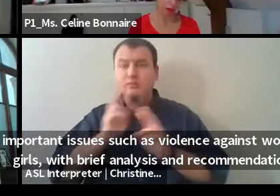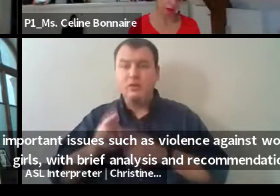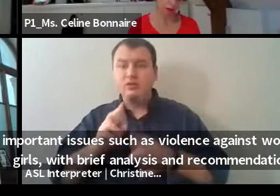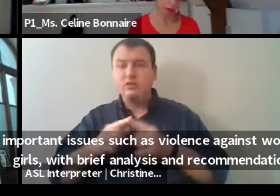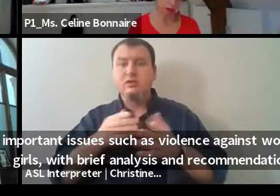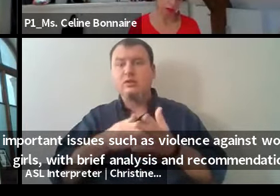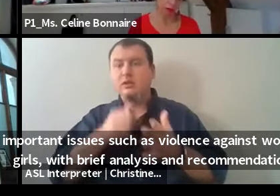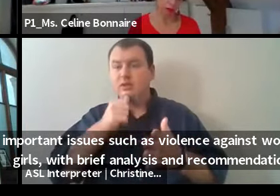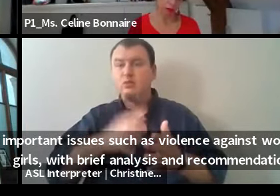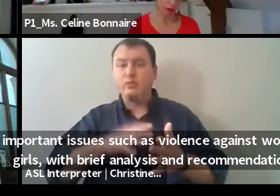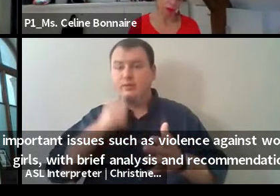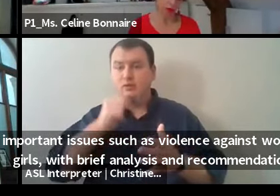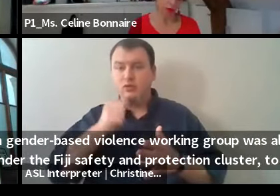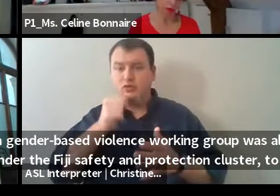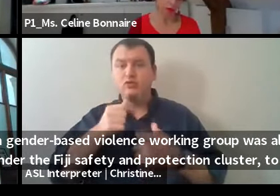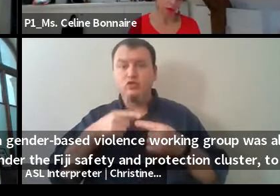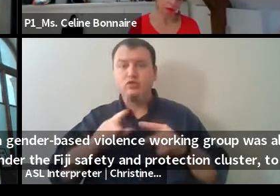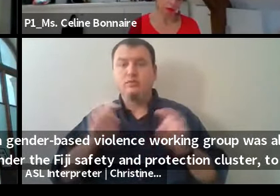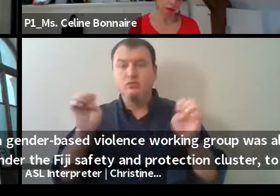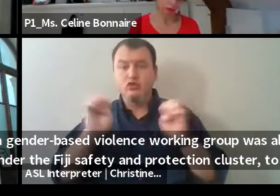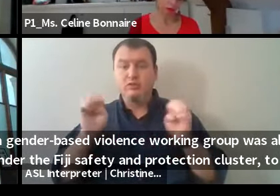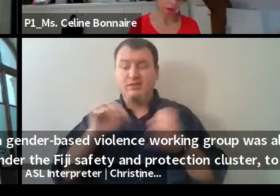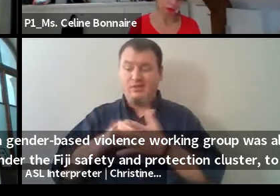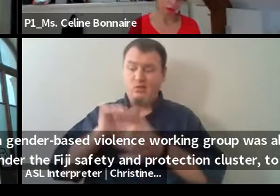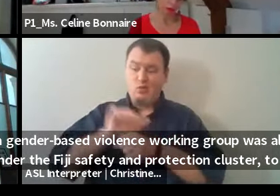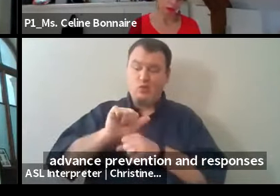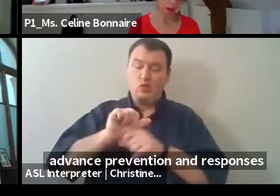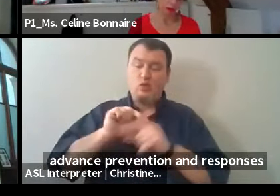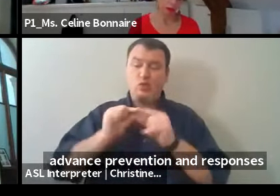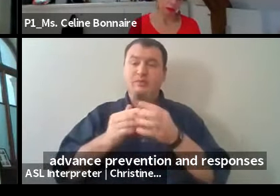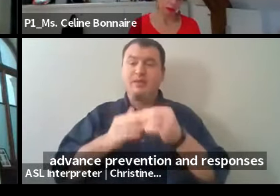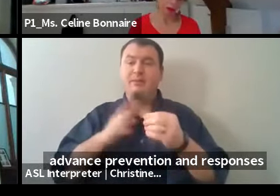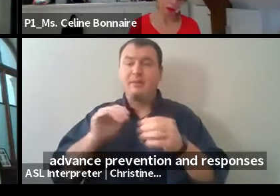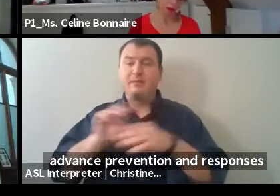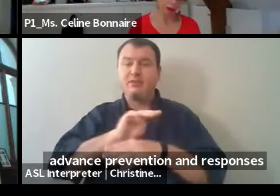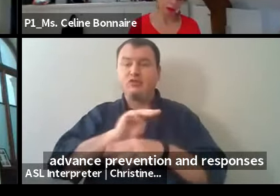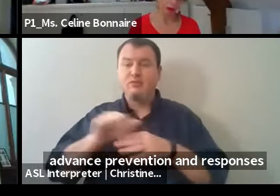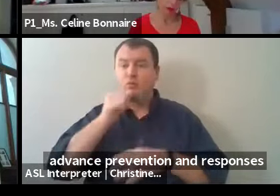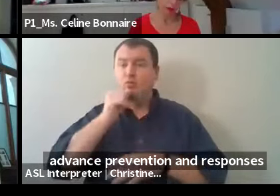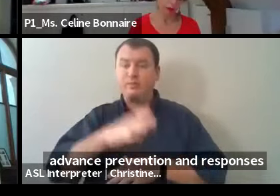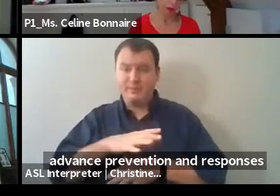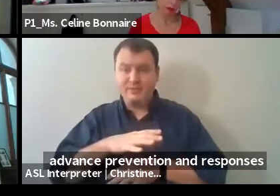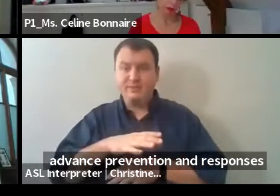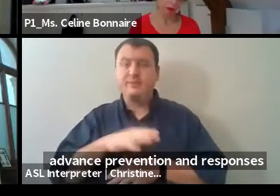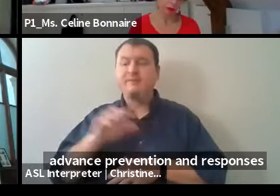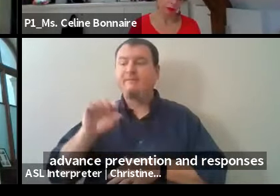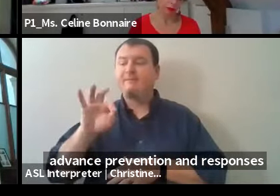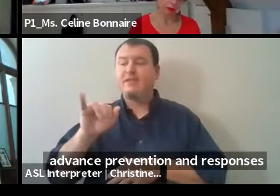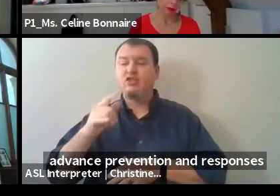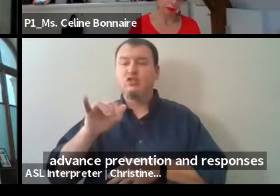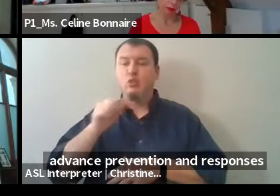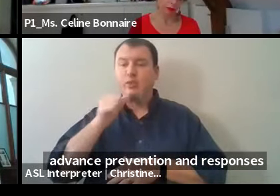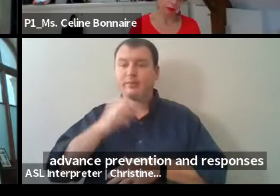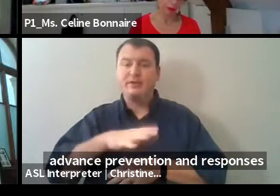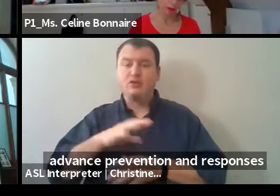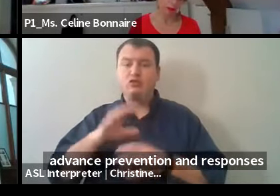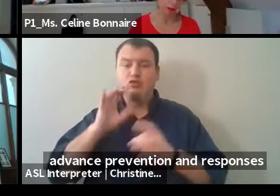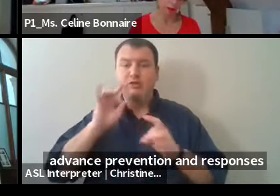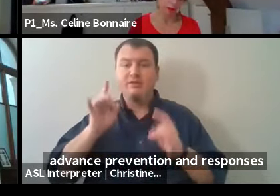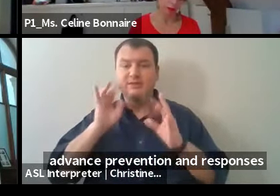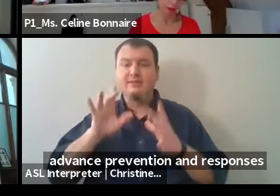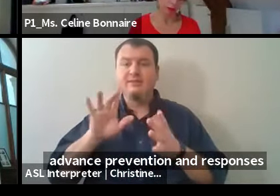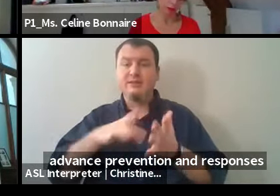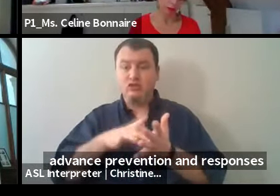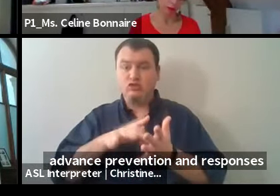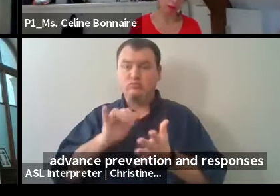during emergencies. The working group, again, is led by the Ministry of Women, the Fiji Women's Crisis Center, a non-government